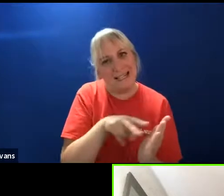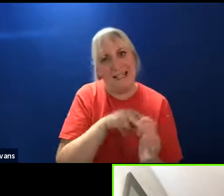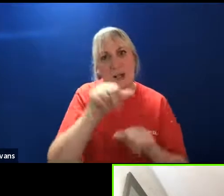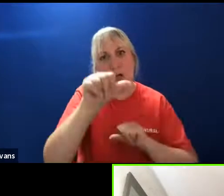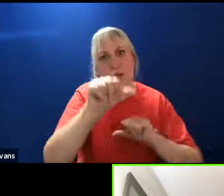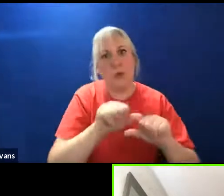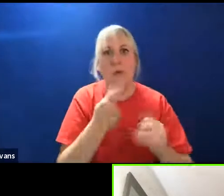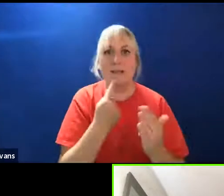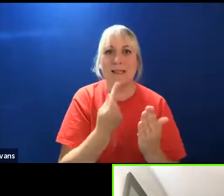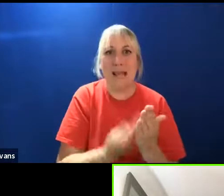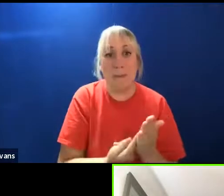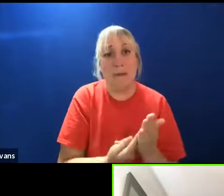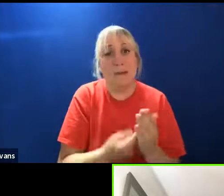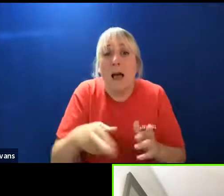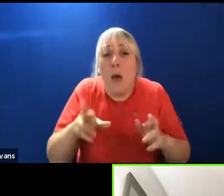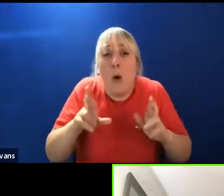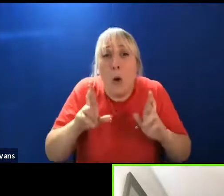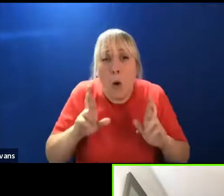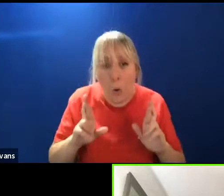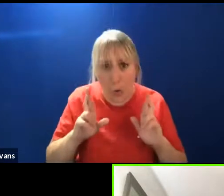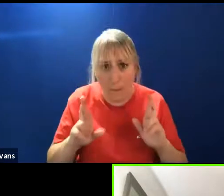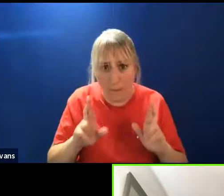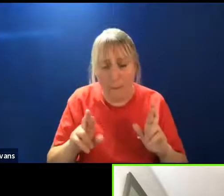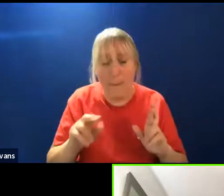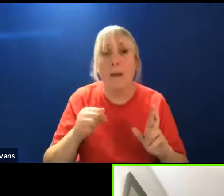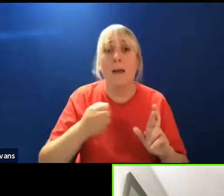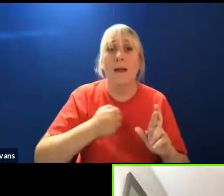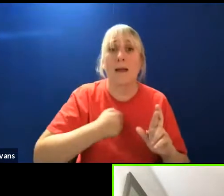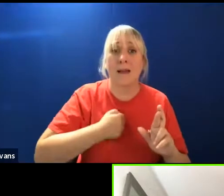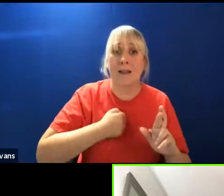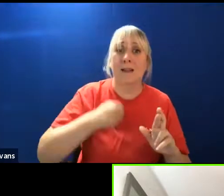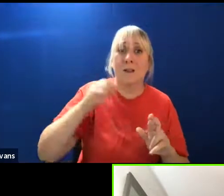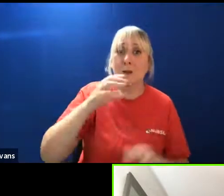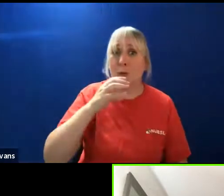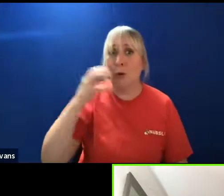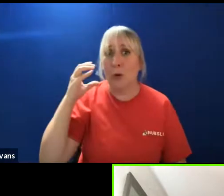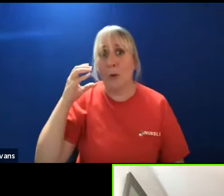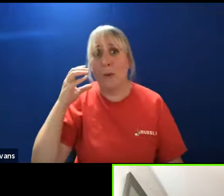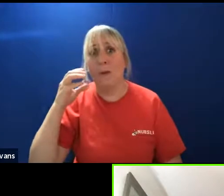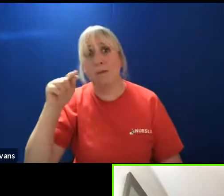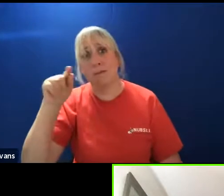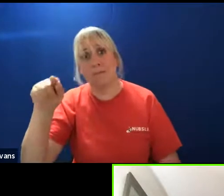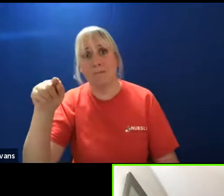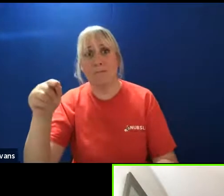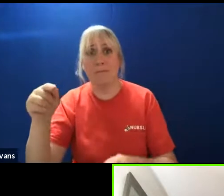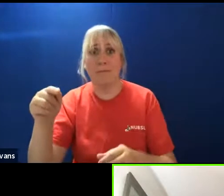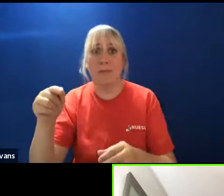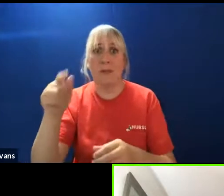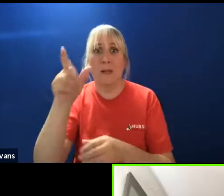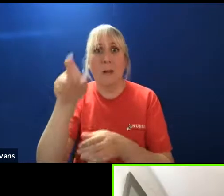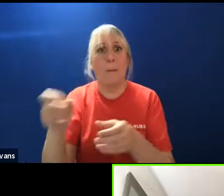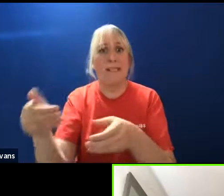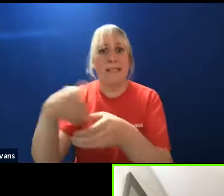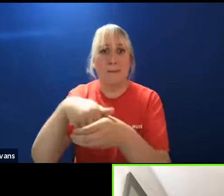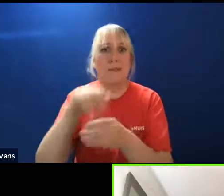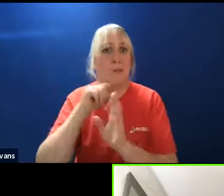Cuba will be able to understand. Saludas familia en Cuba, les estamos enviado